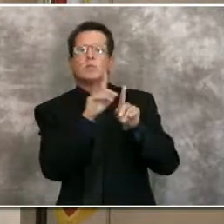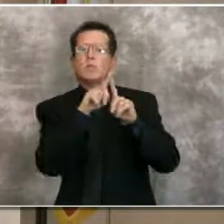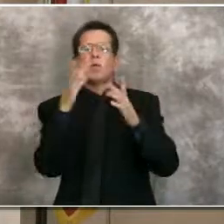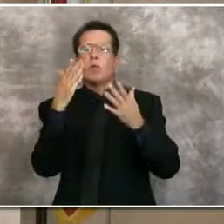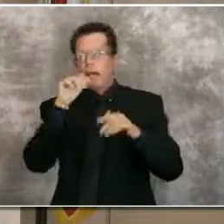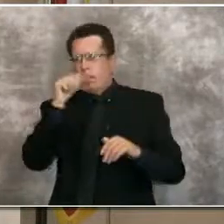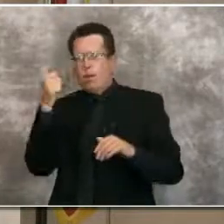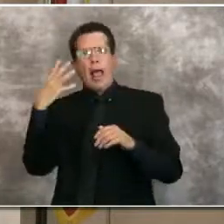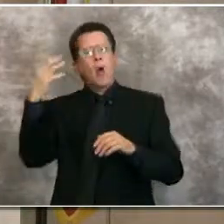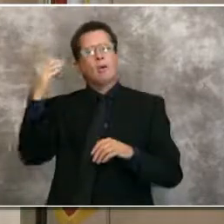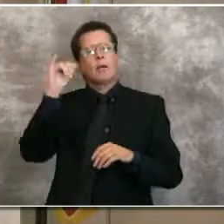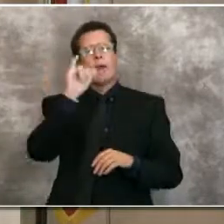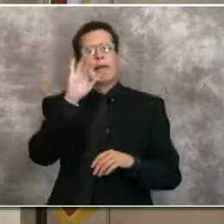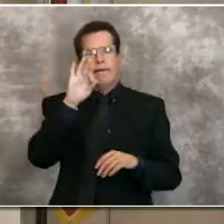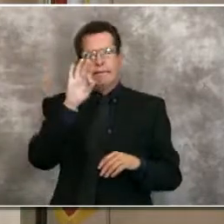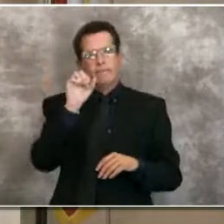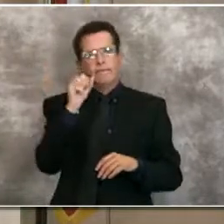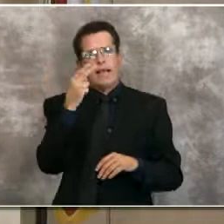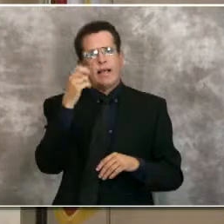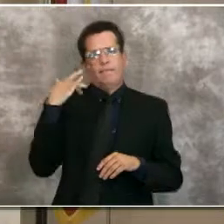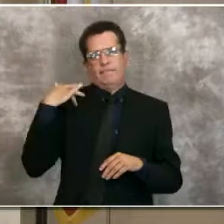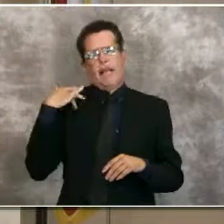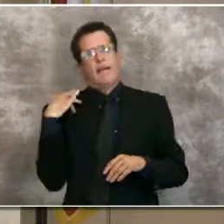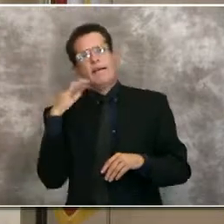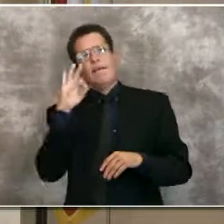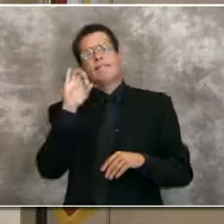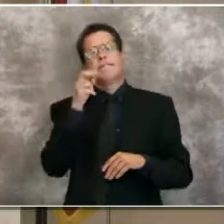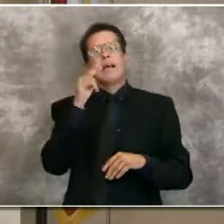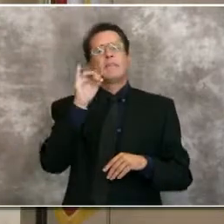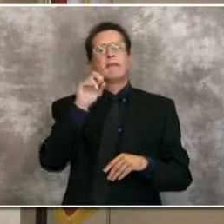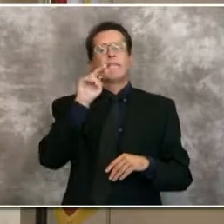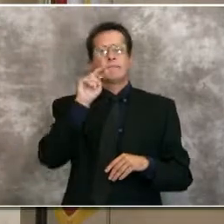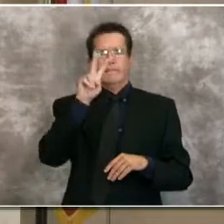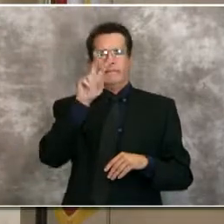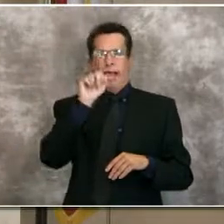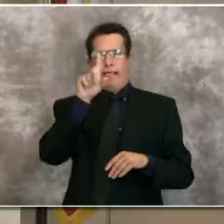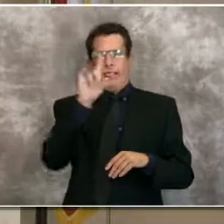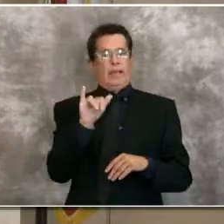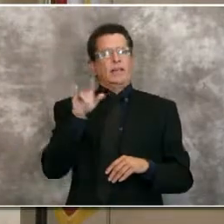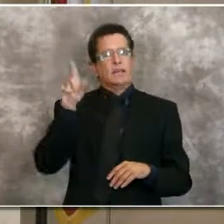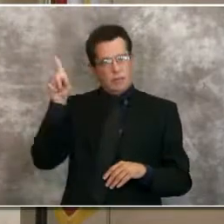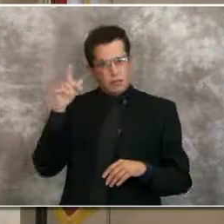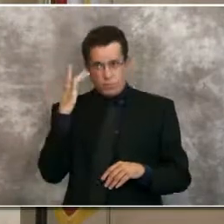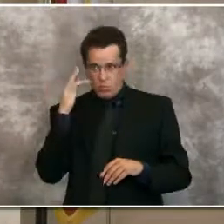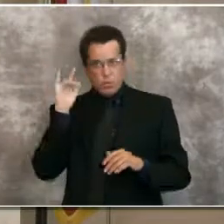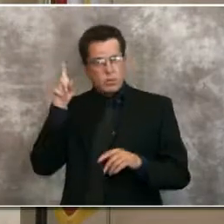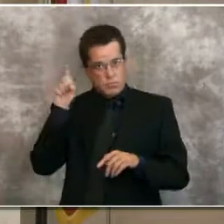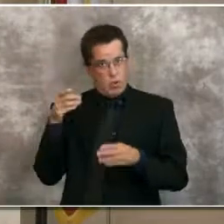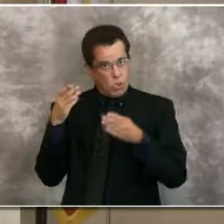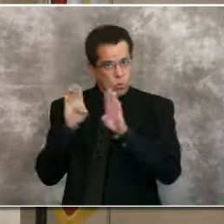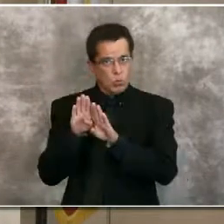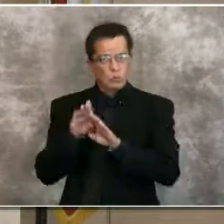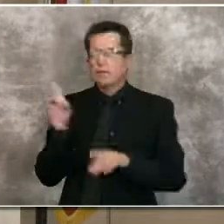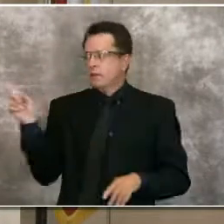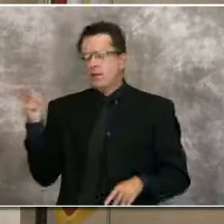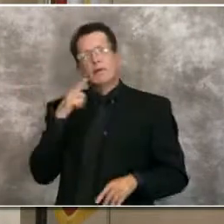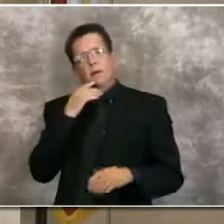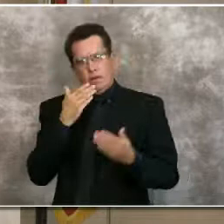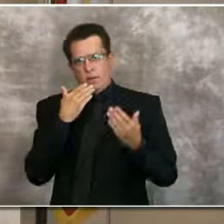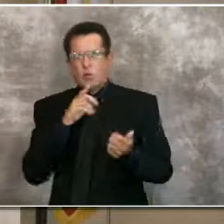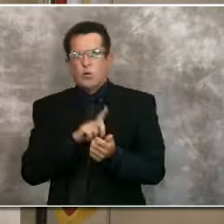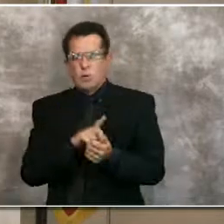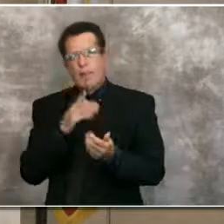Valley, UTC, and Las Americas? Yes, thank you again for the opportunity to clarify that. On Monday, we talked about